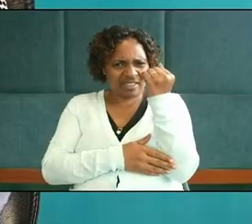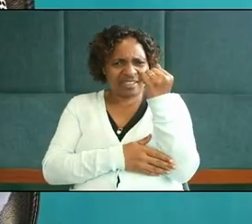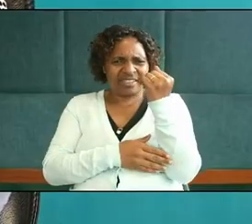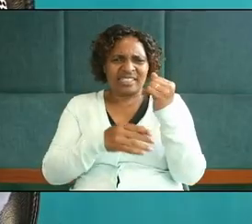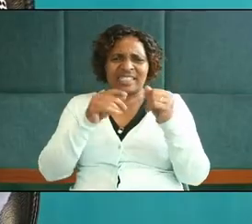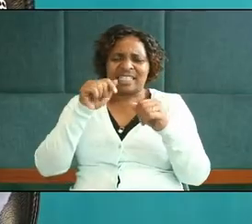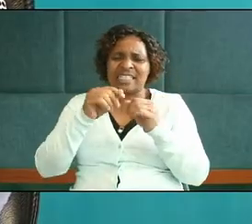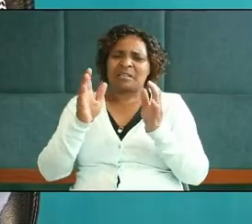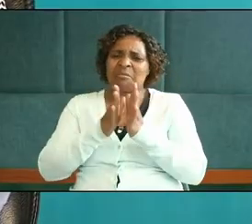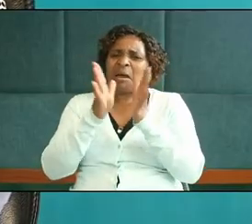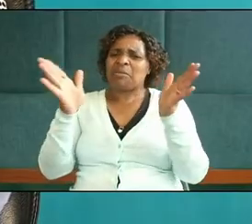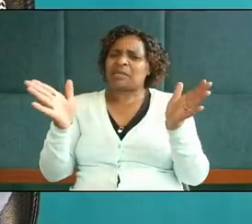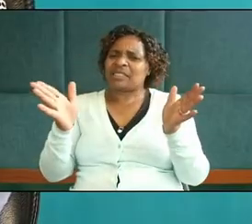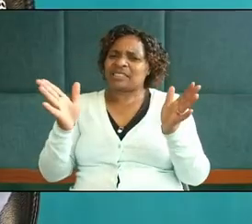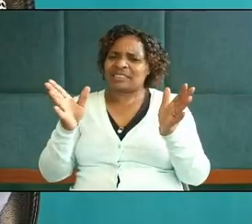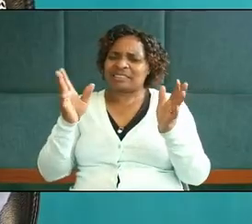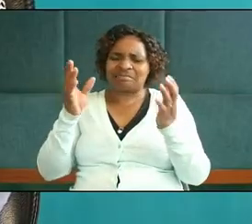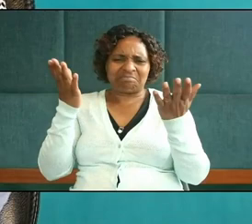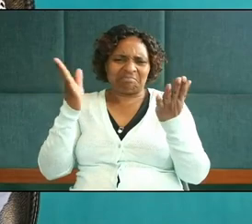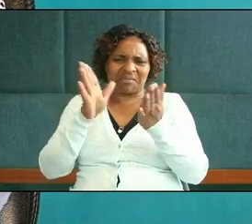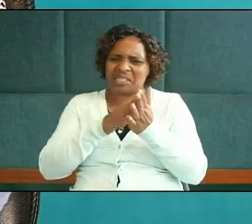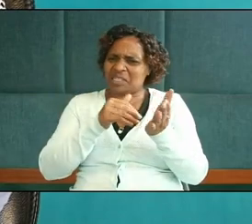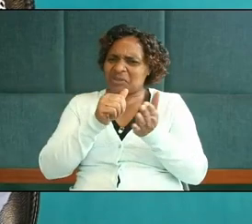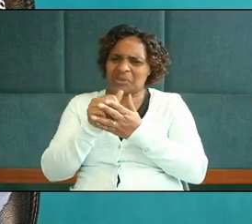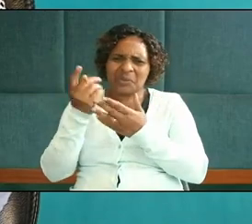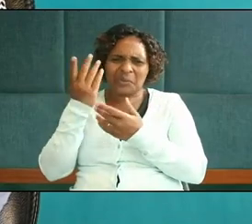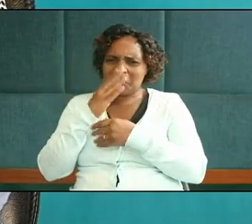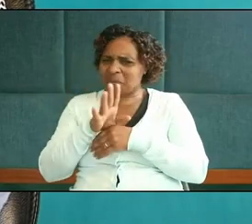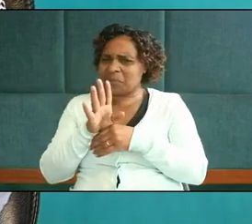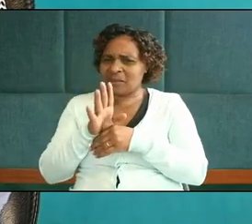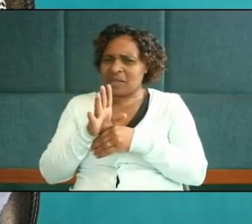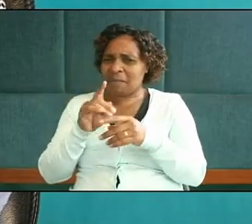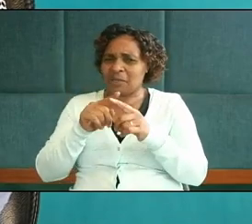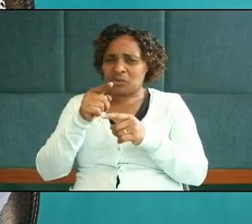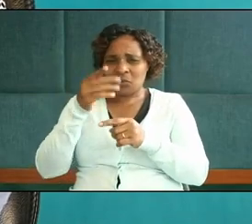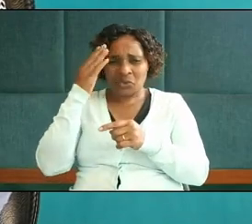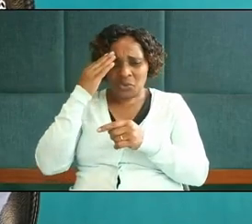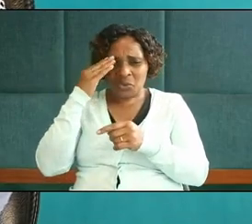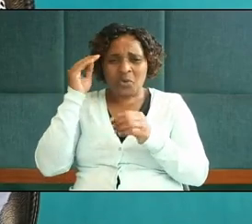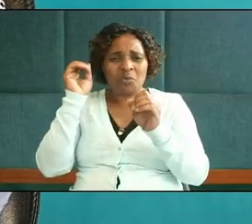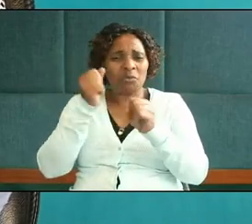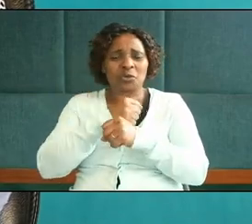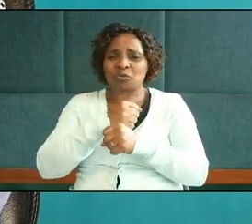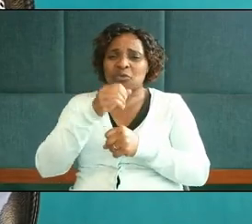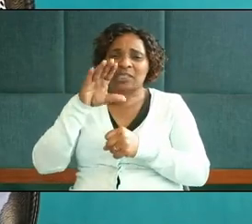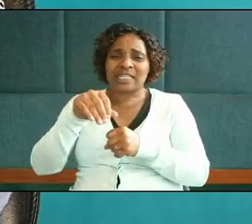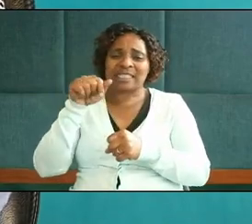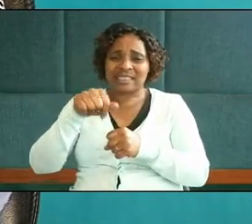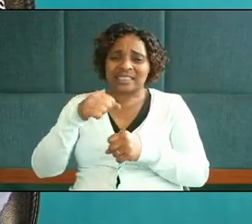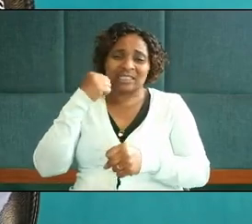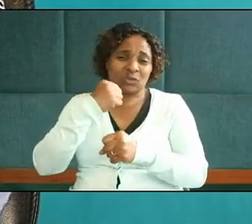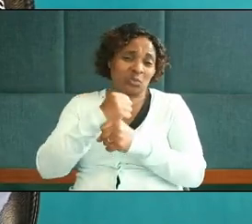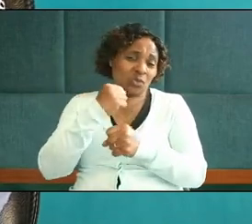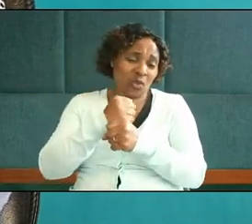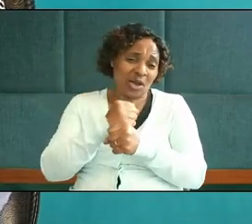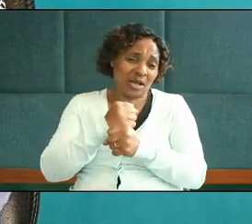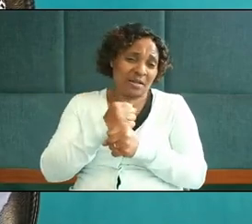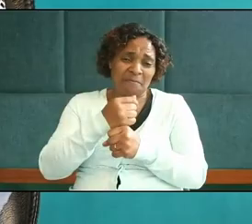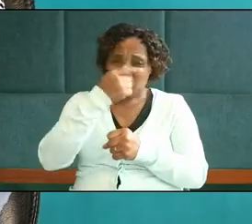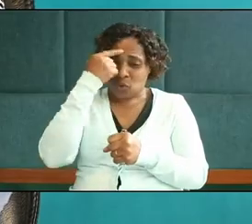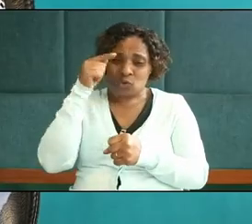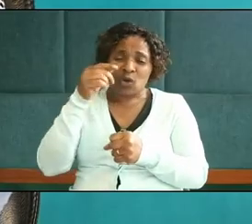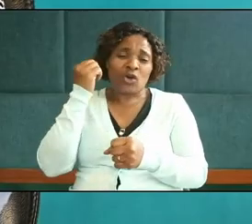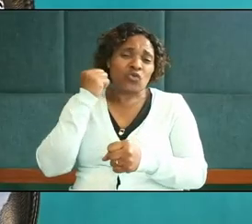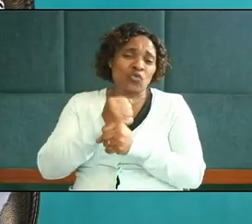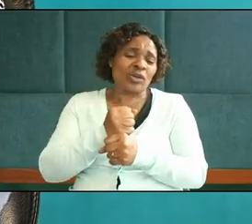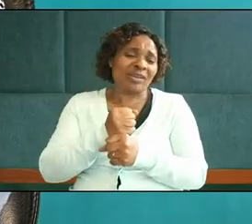public image would have been destroyed if he told his children that, you know, you guys can't take up this role. You're not doing the right thing. So one would